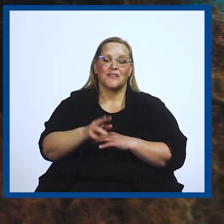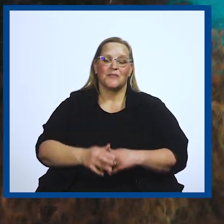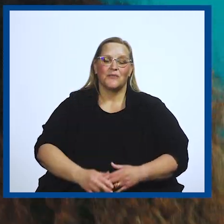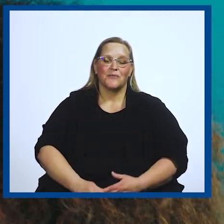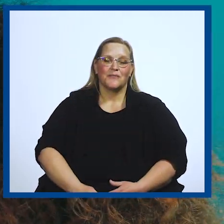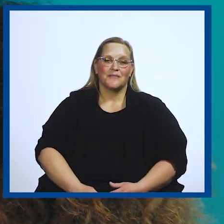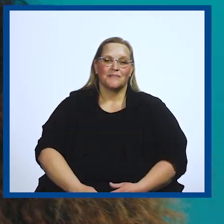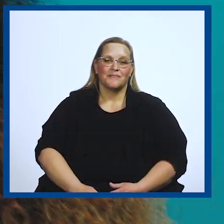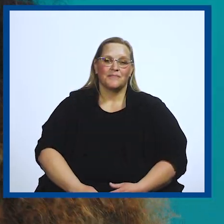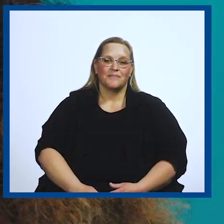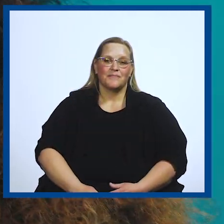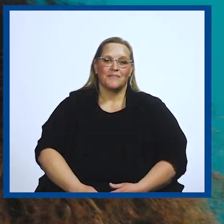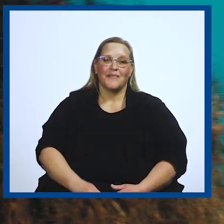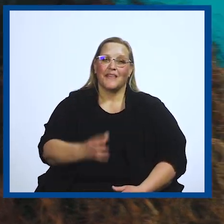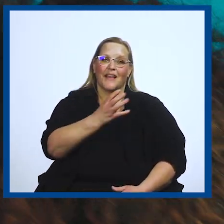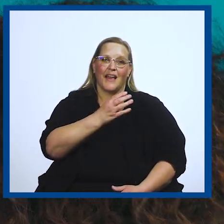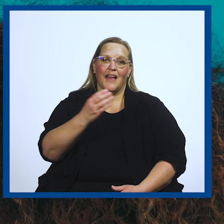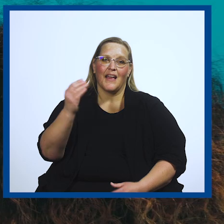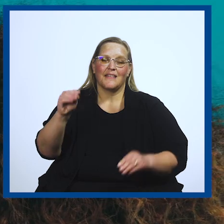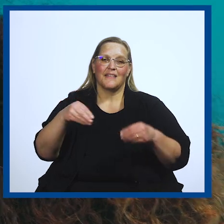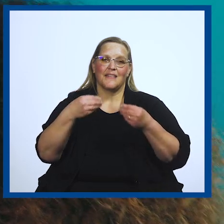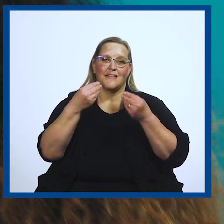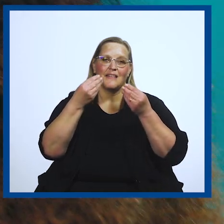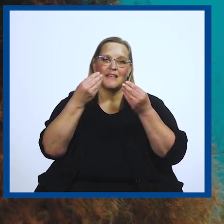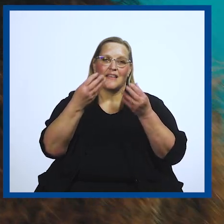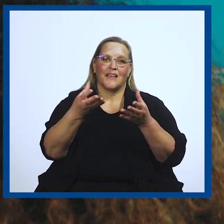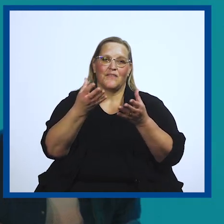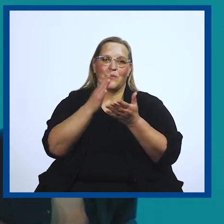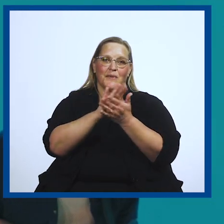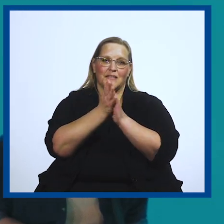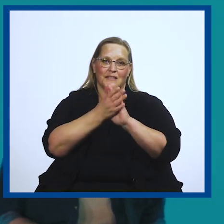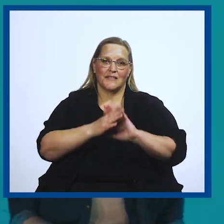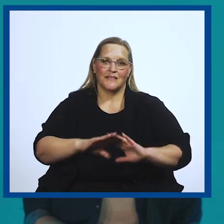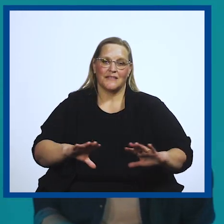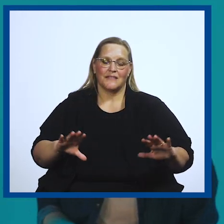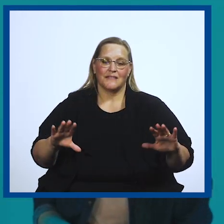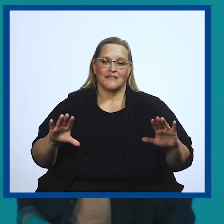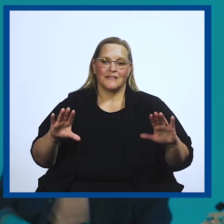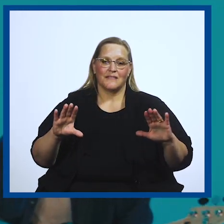toward you and give you peace.